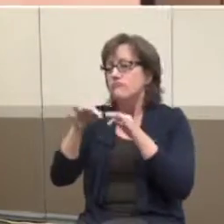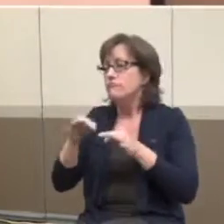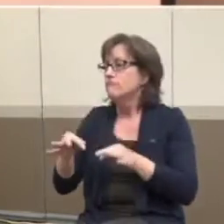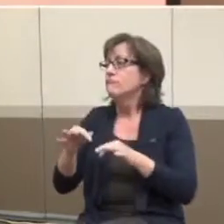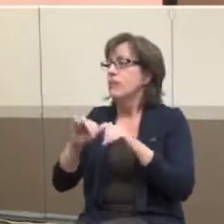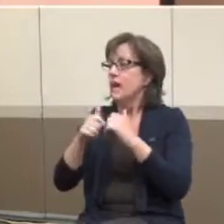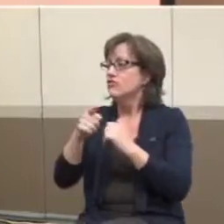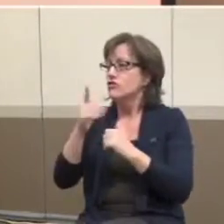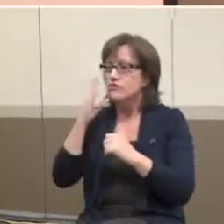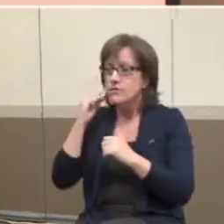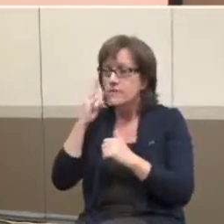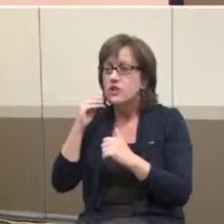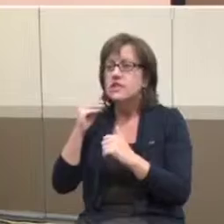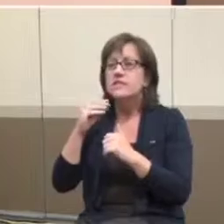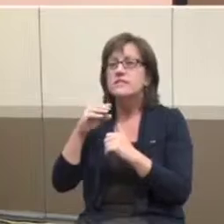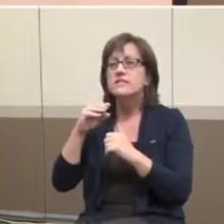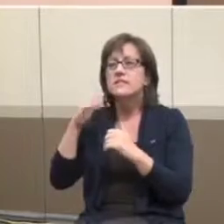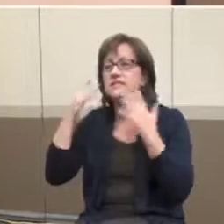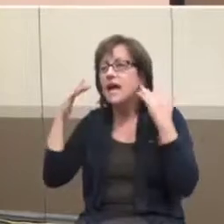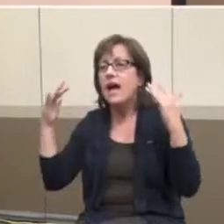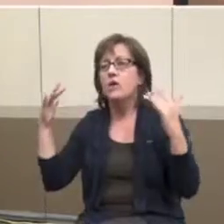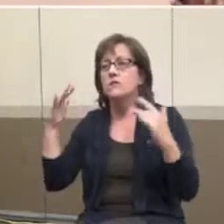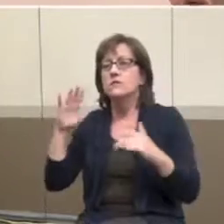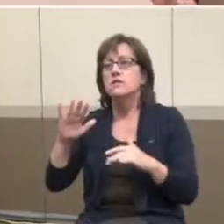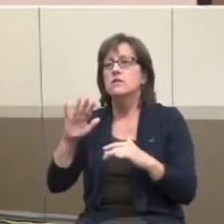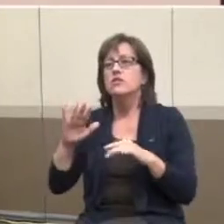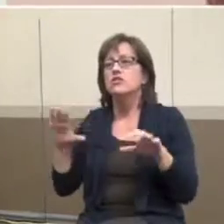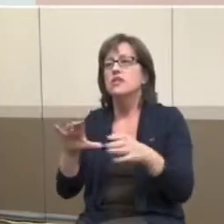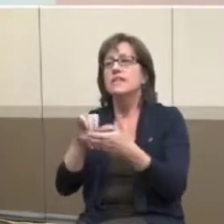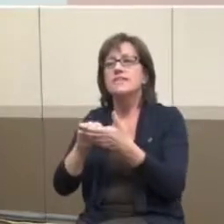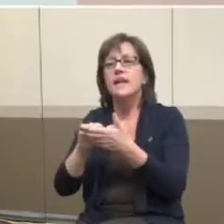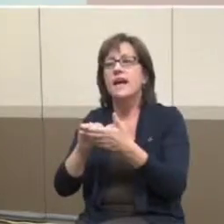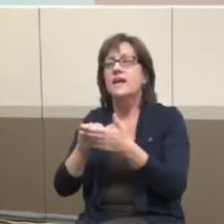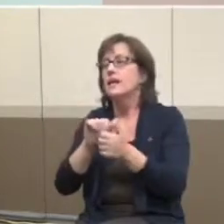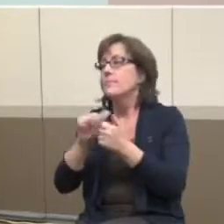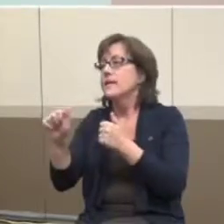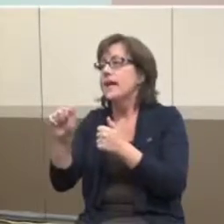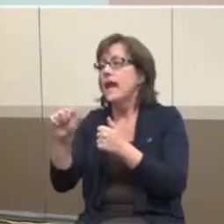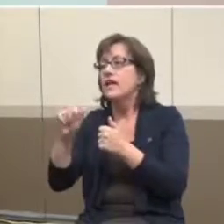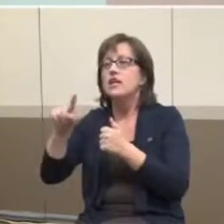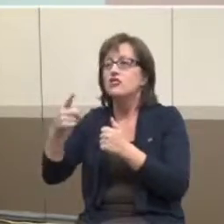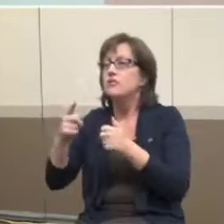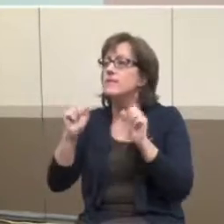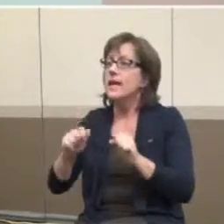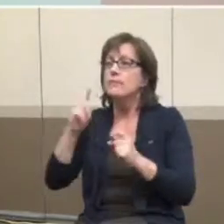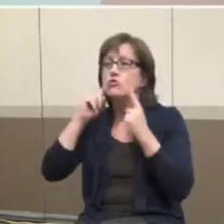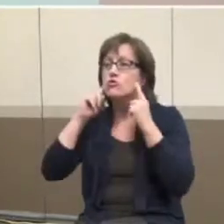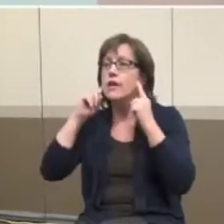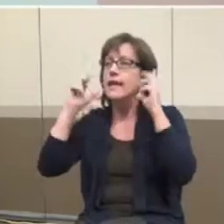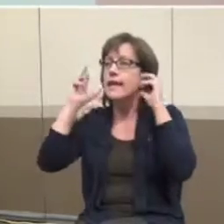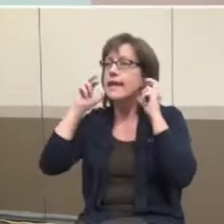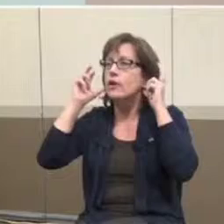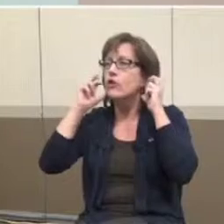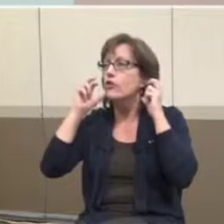experiences sound, and she does that in a way which is beyond just her being able to hear it.